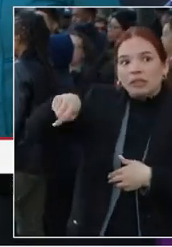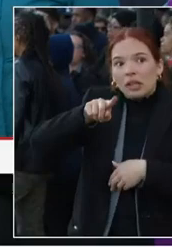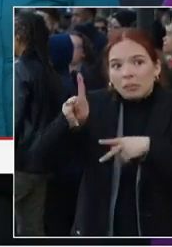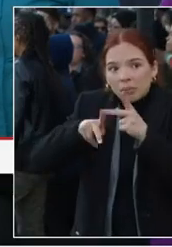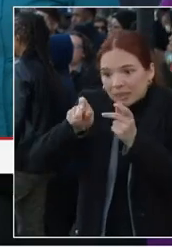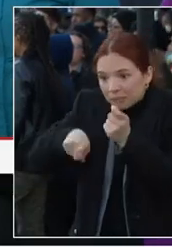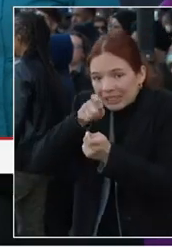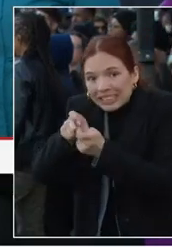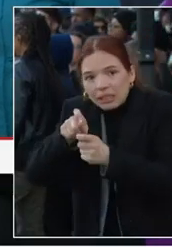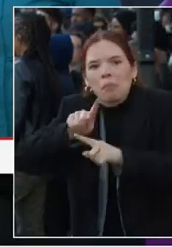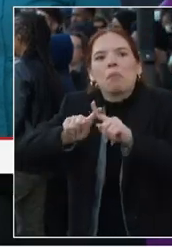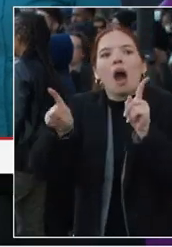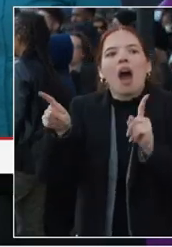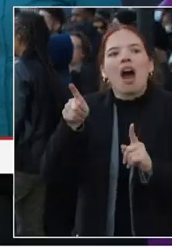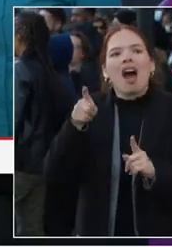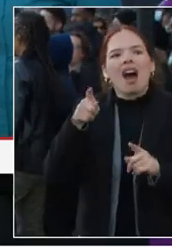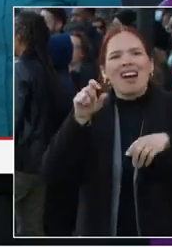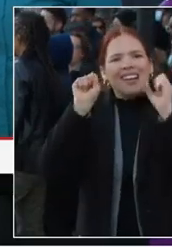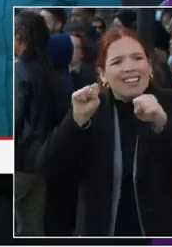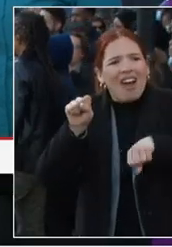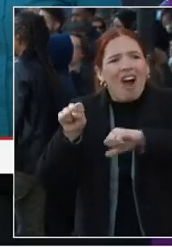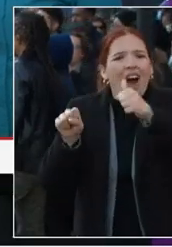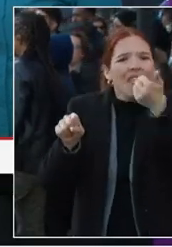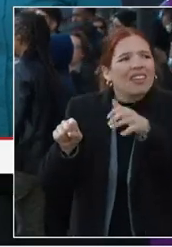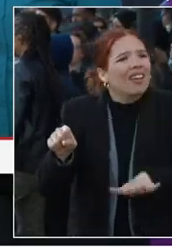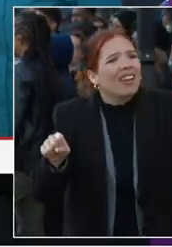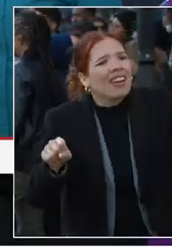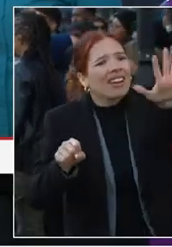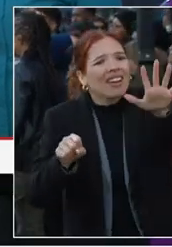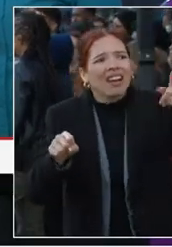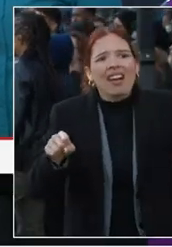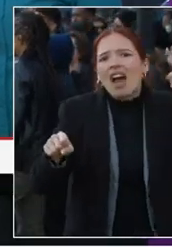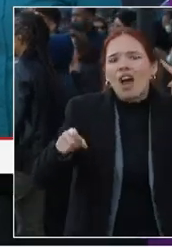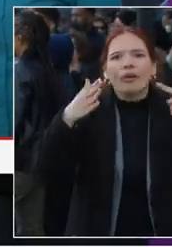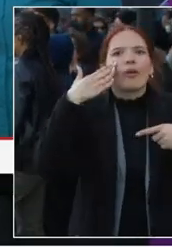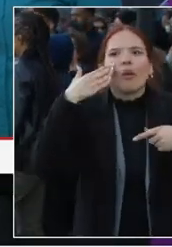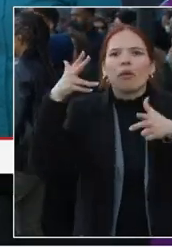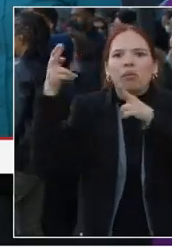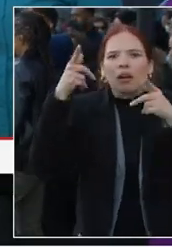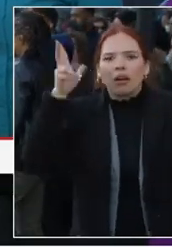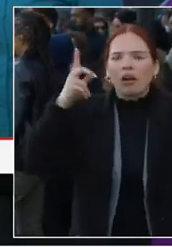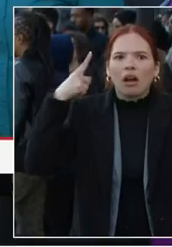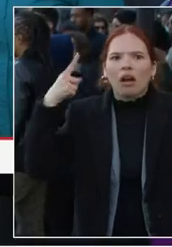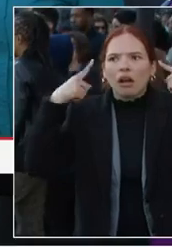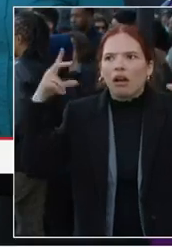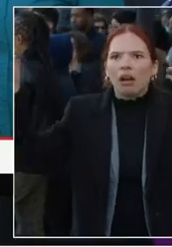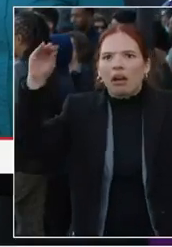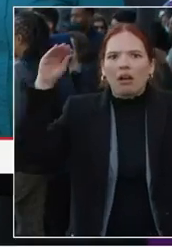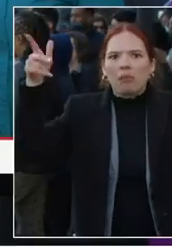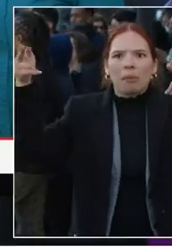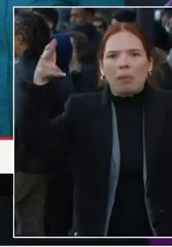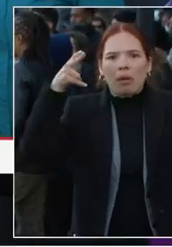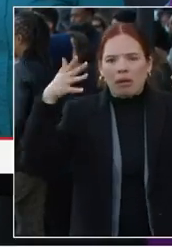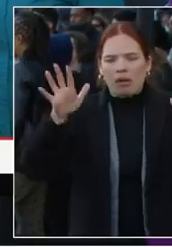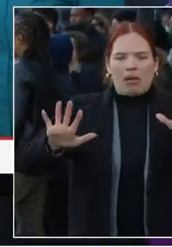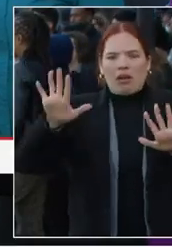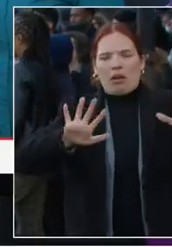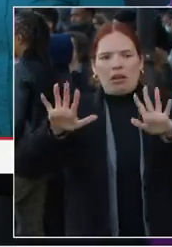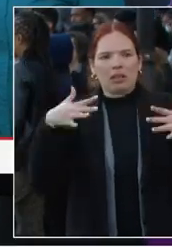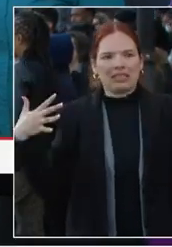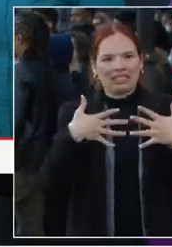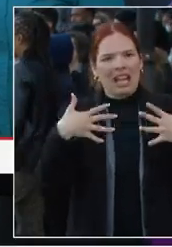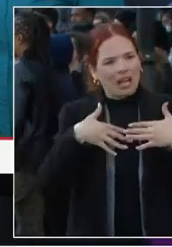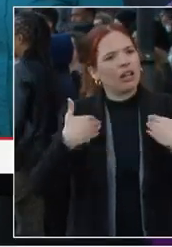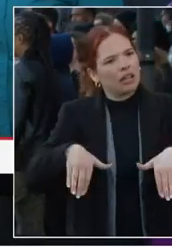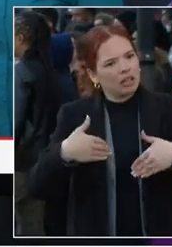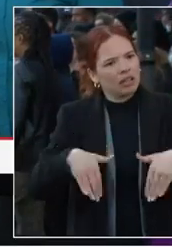it's also the people who hear gunshots in their neighborhoods. I'm joined today by the Director